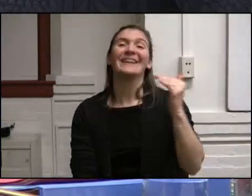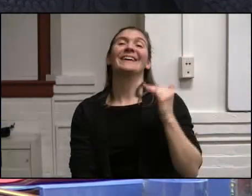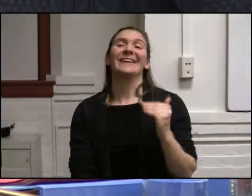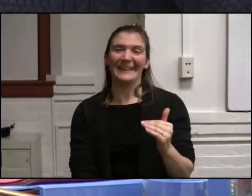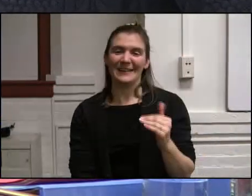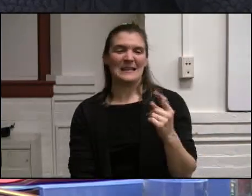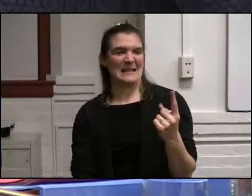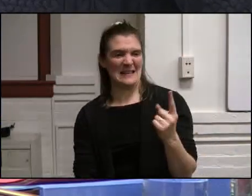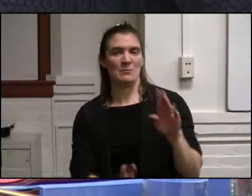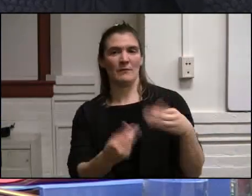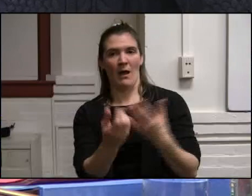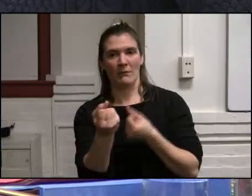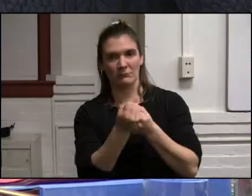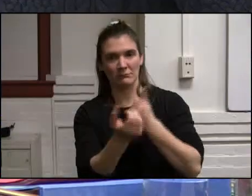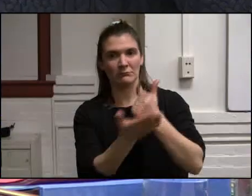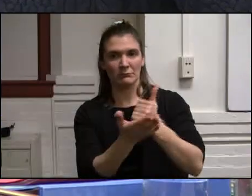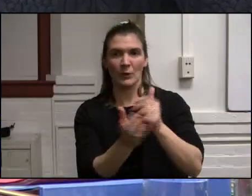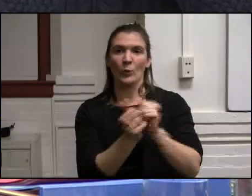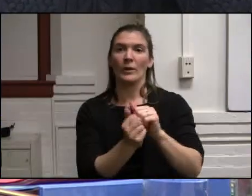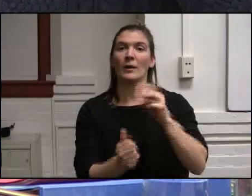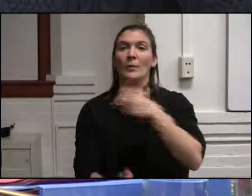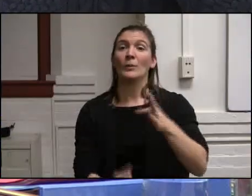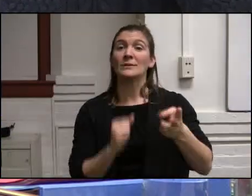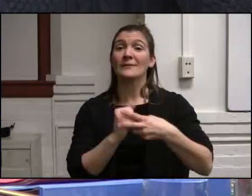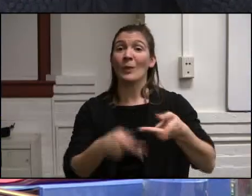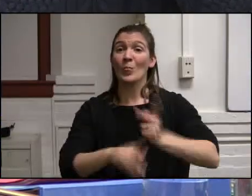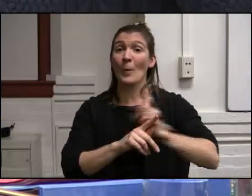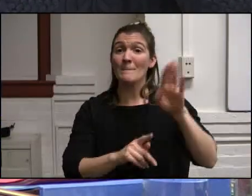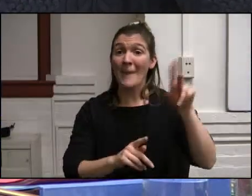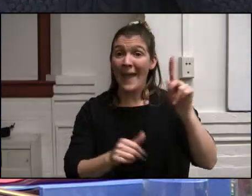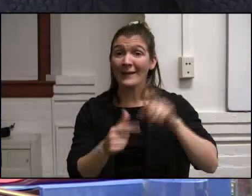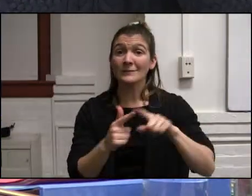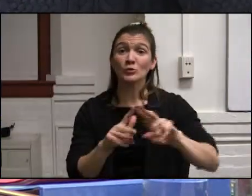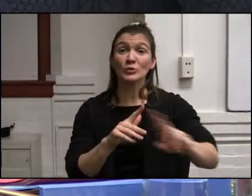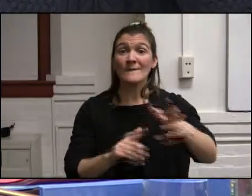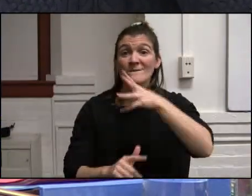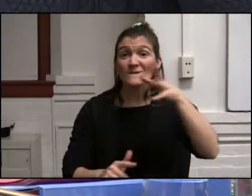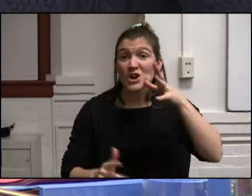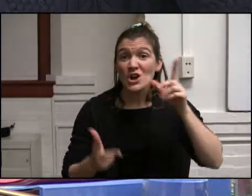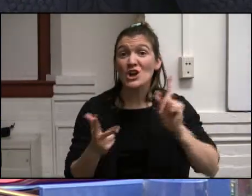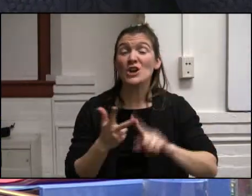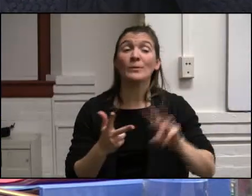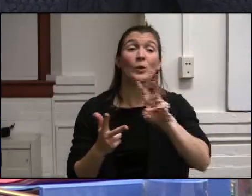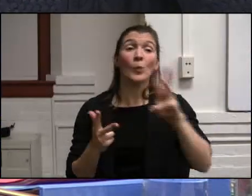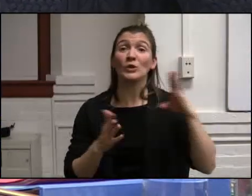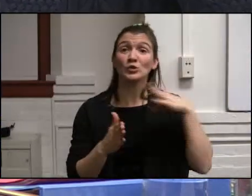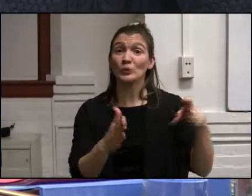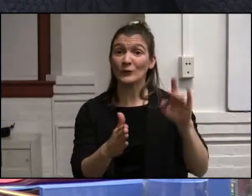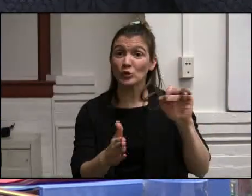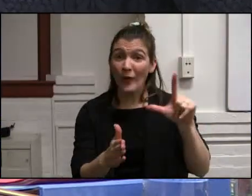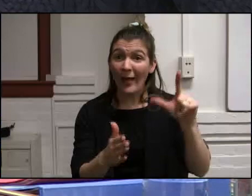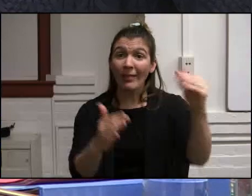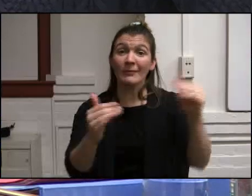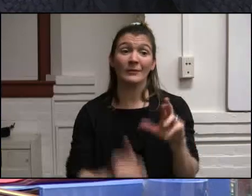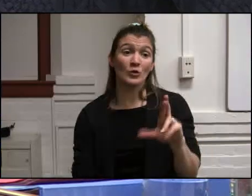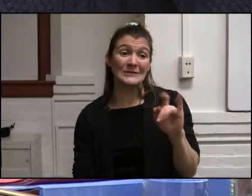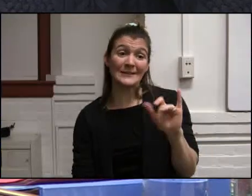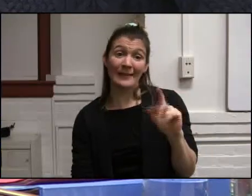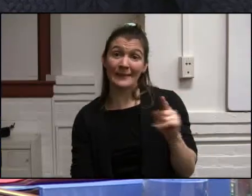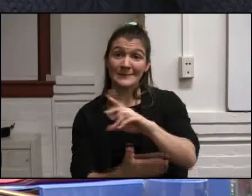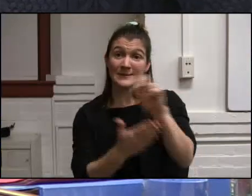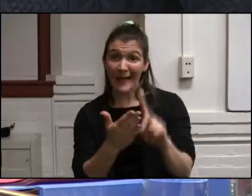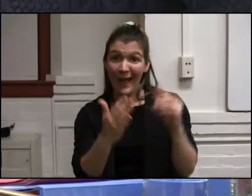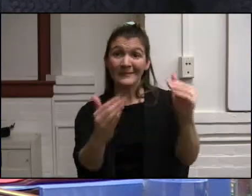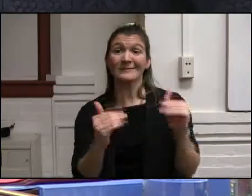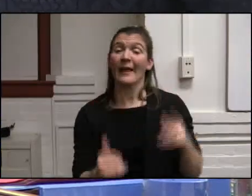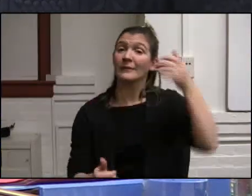assistance and service to the Brattleboro Savings and Loan, Retreat Farm, Friends of the West River Trail, Resilient Design Institute,